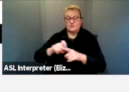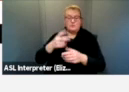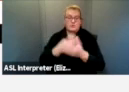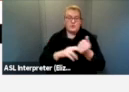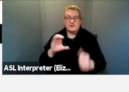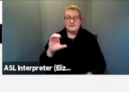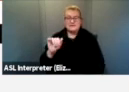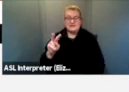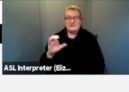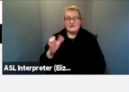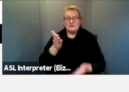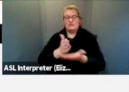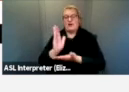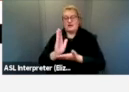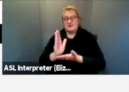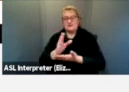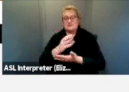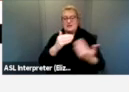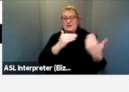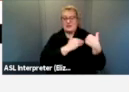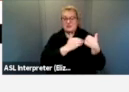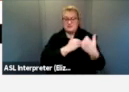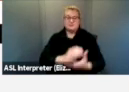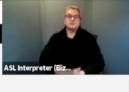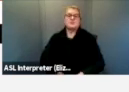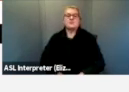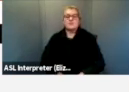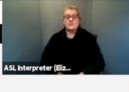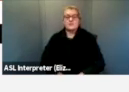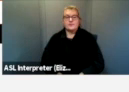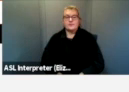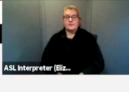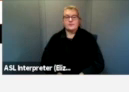civic rights as well as obligations to the state.